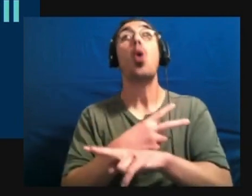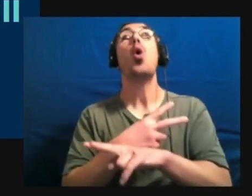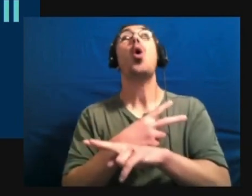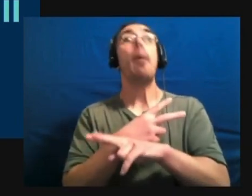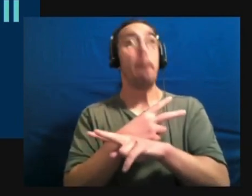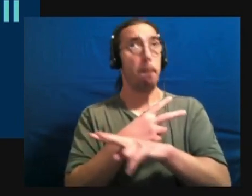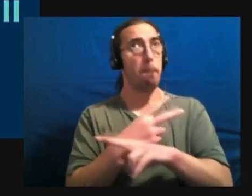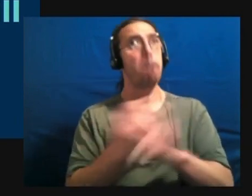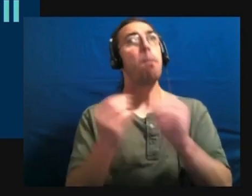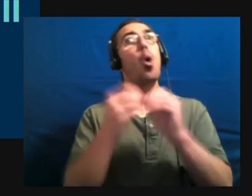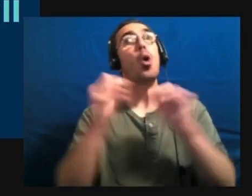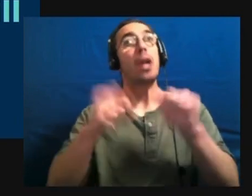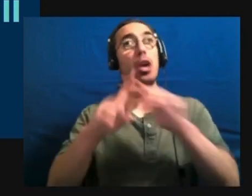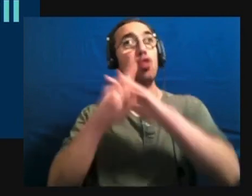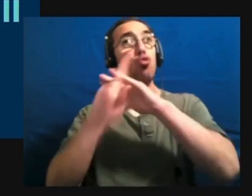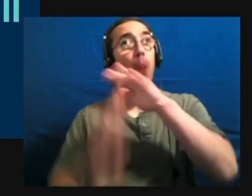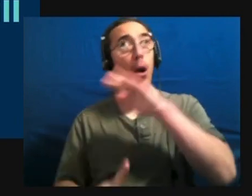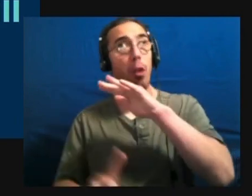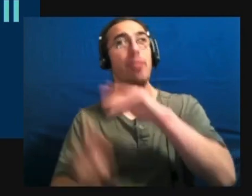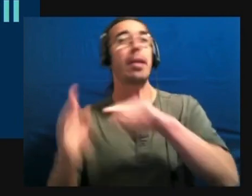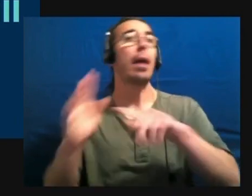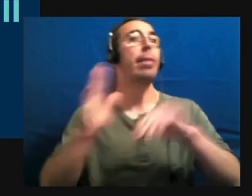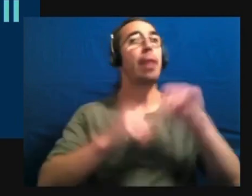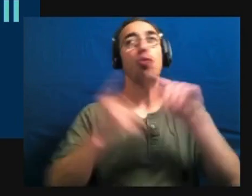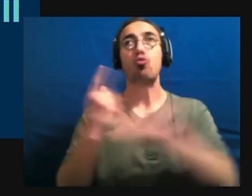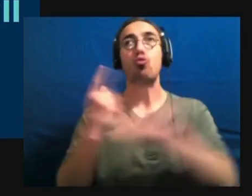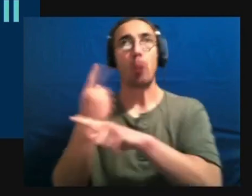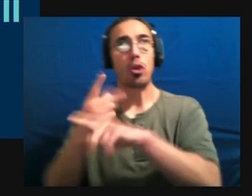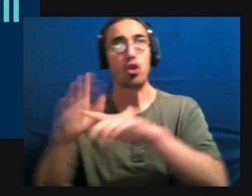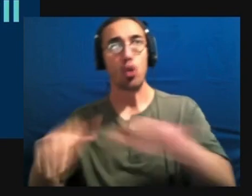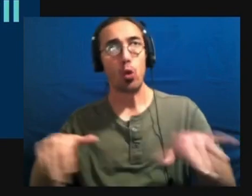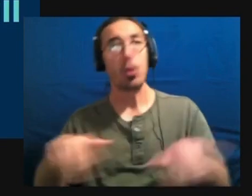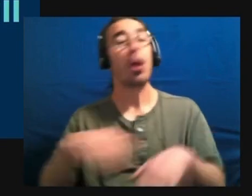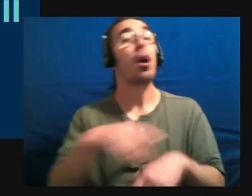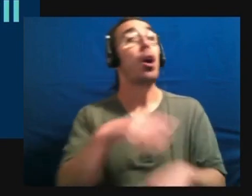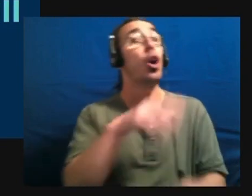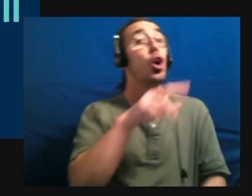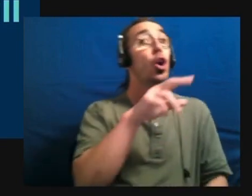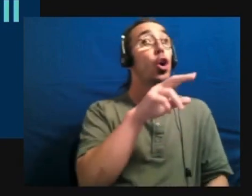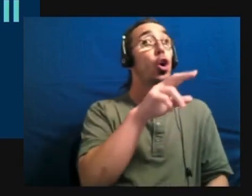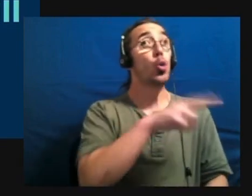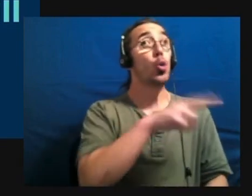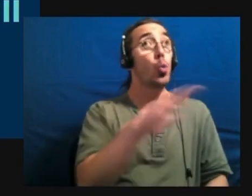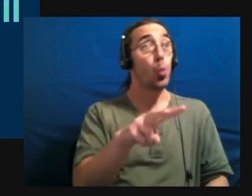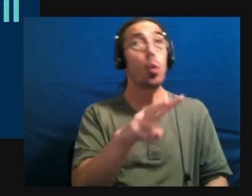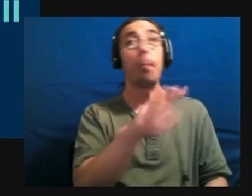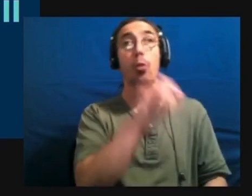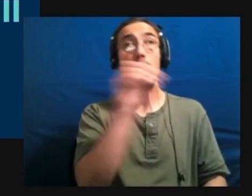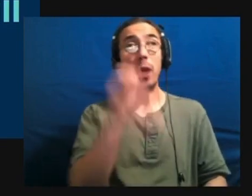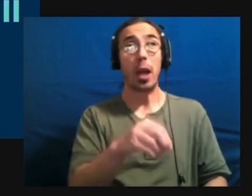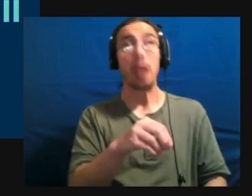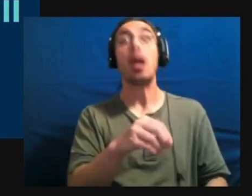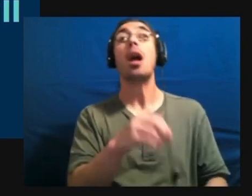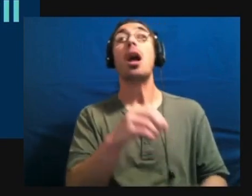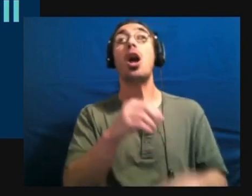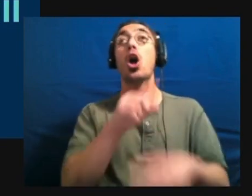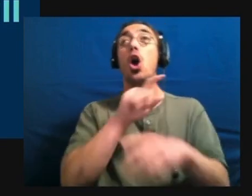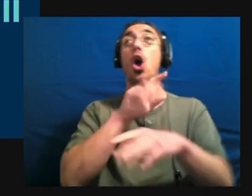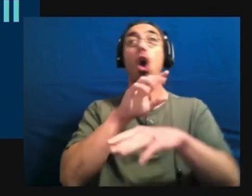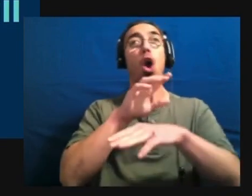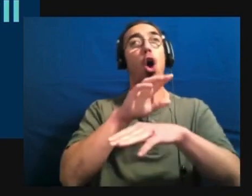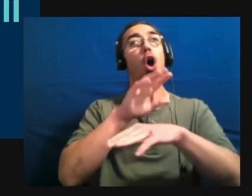And 32% of parents of autistic children report a close call with drowning.